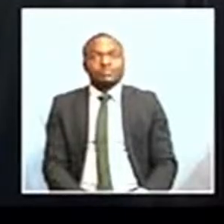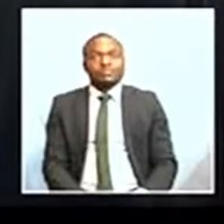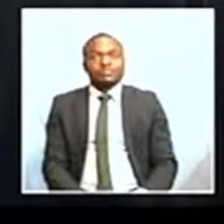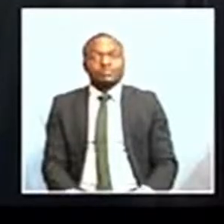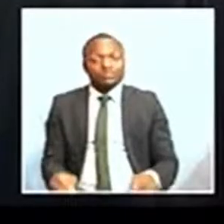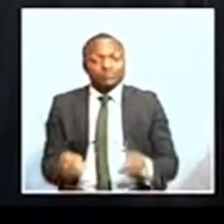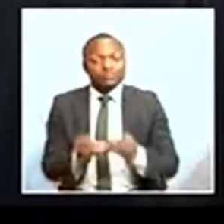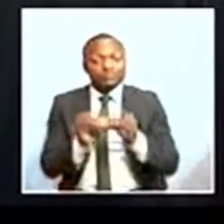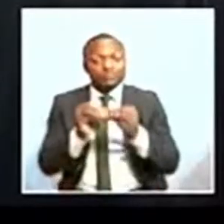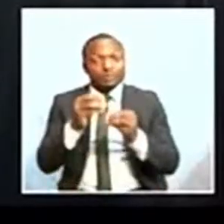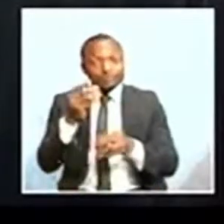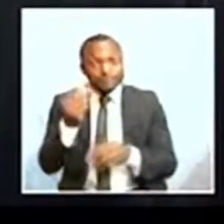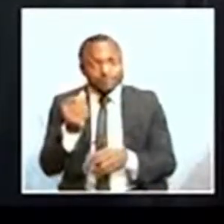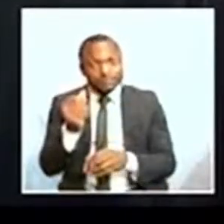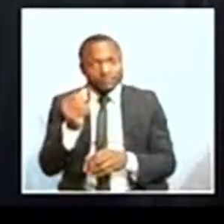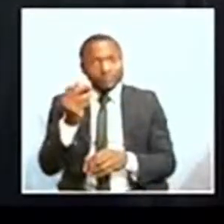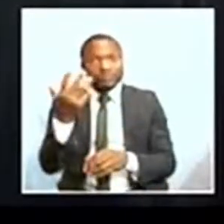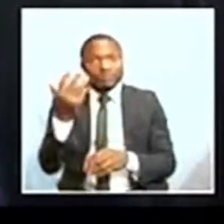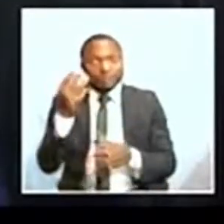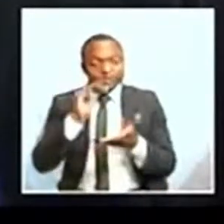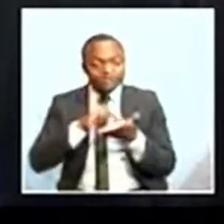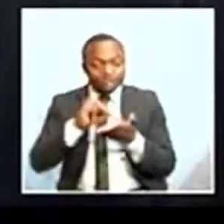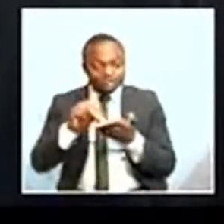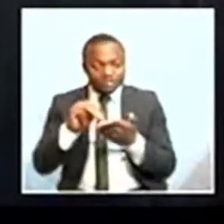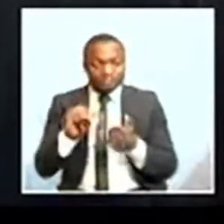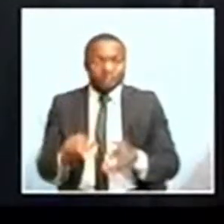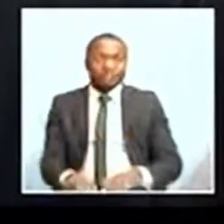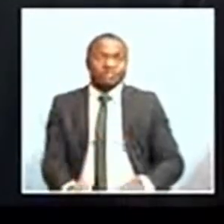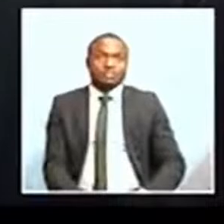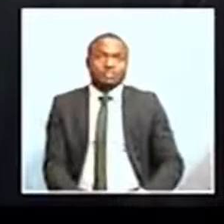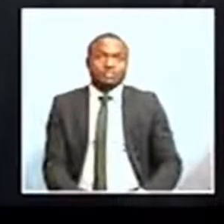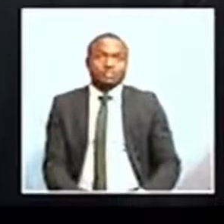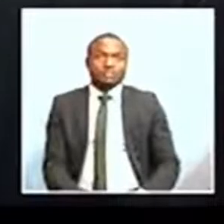Total amount in terms of income was 15 million. And then